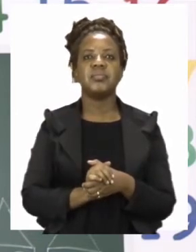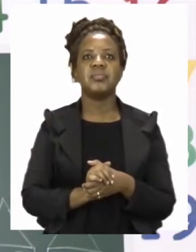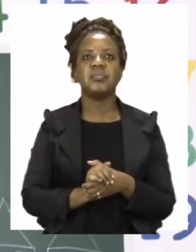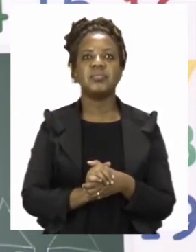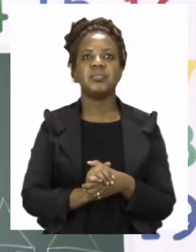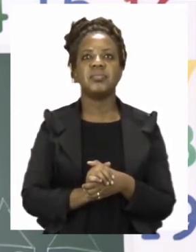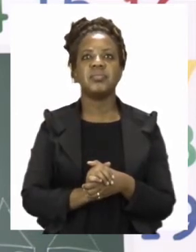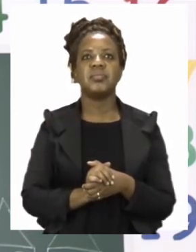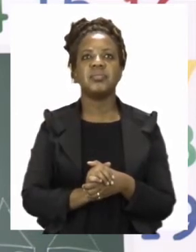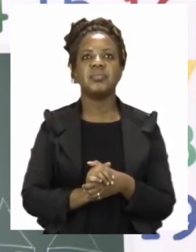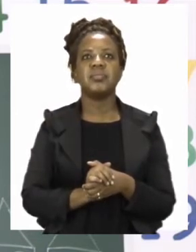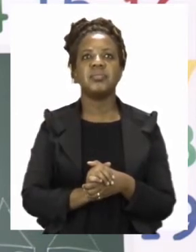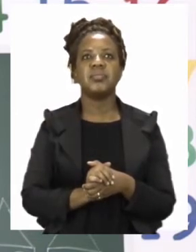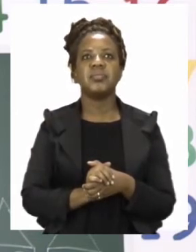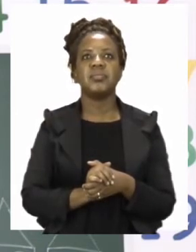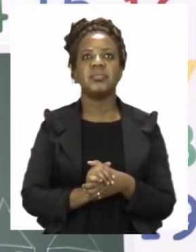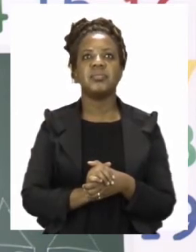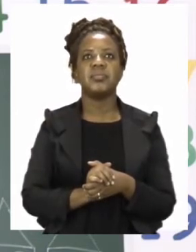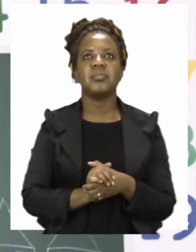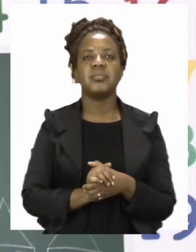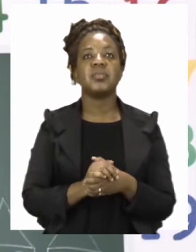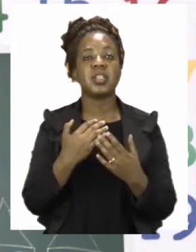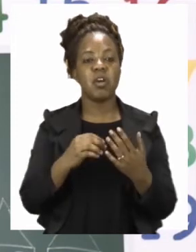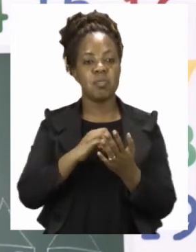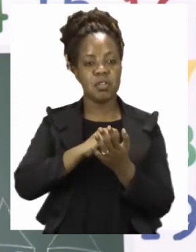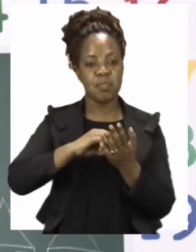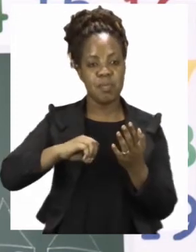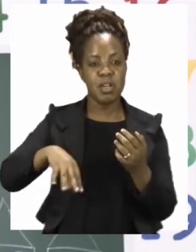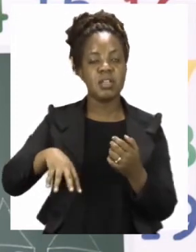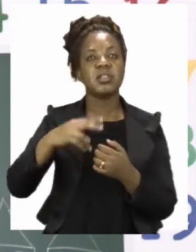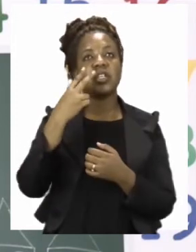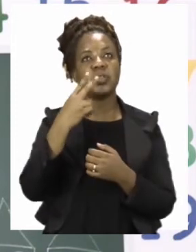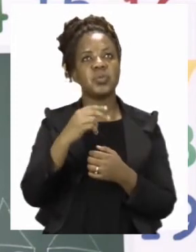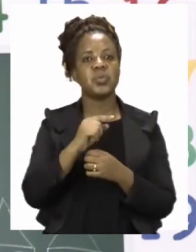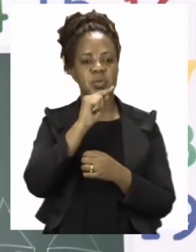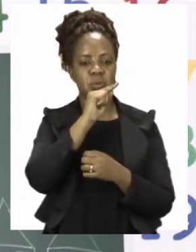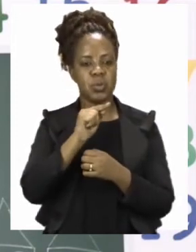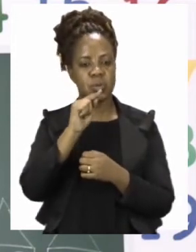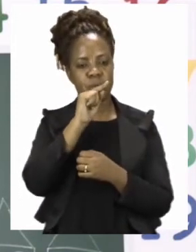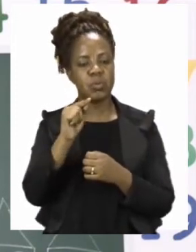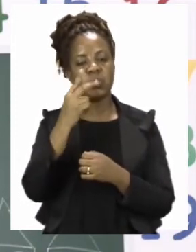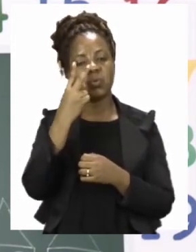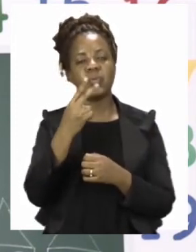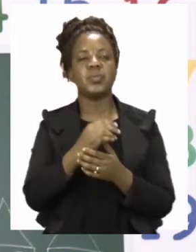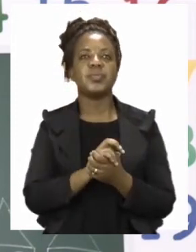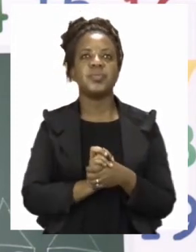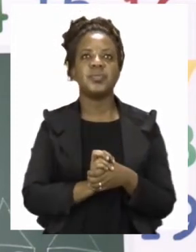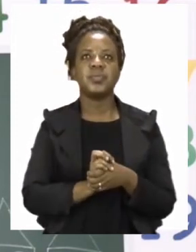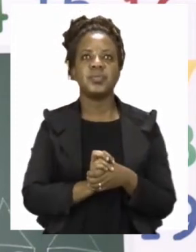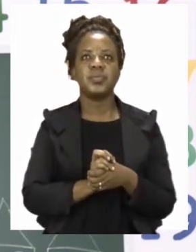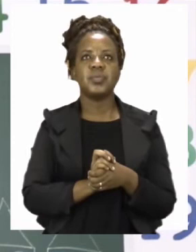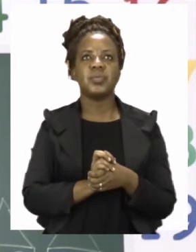be subtracting. So we are going to be using the subtraction method to find our